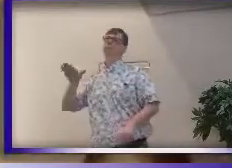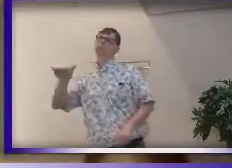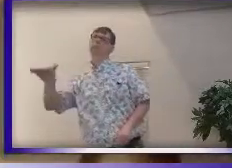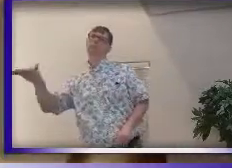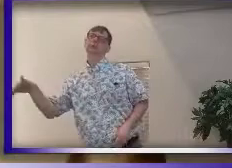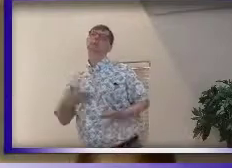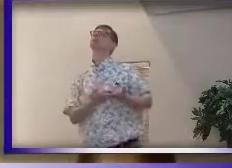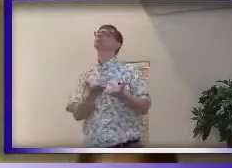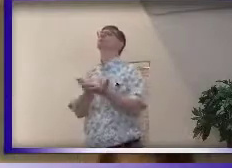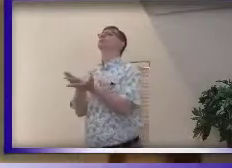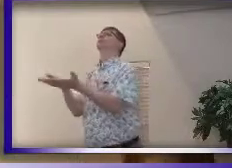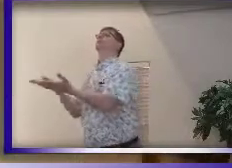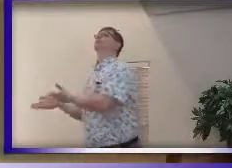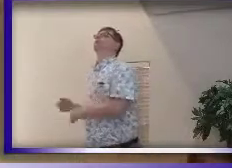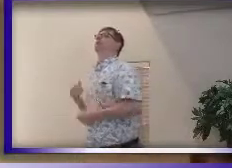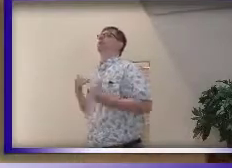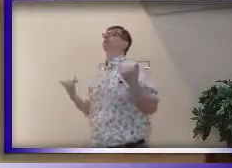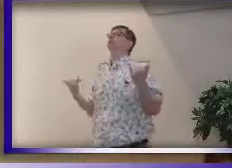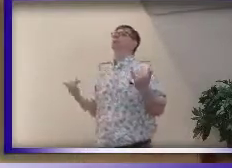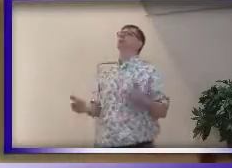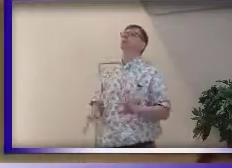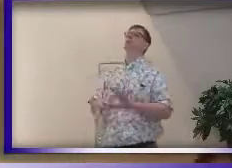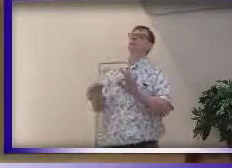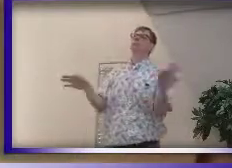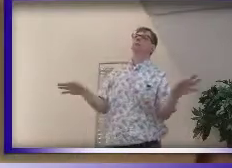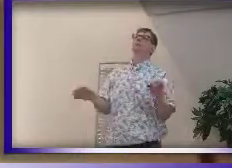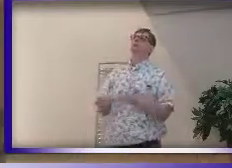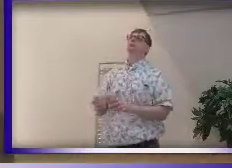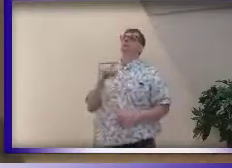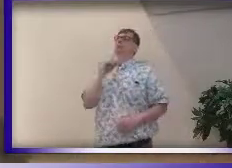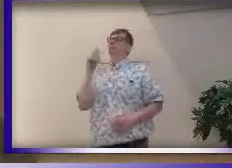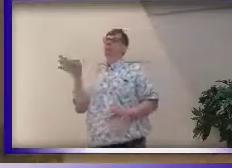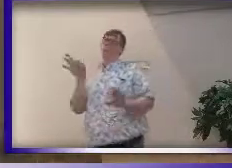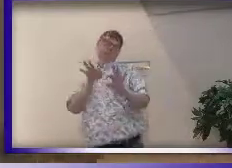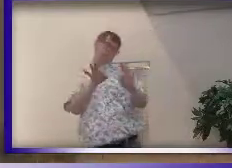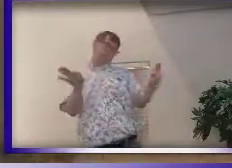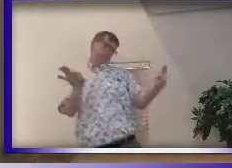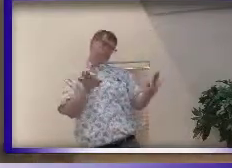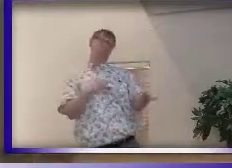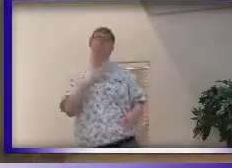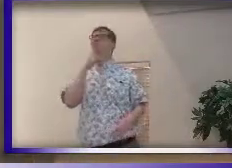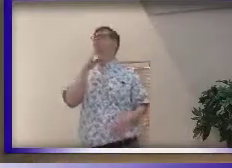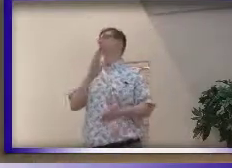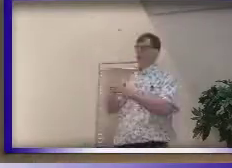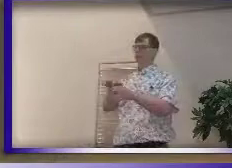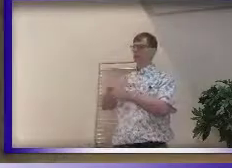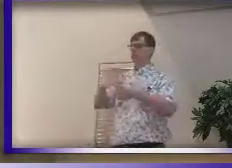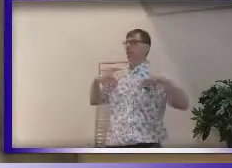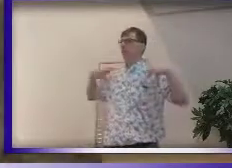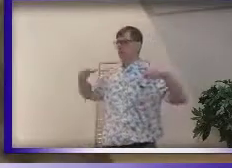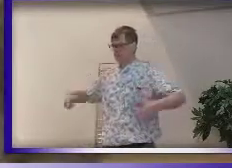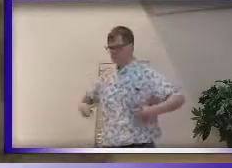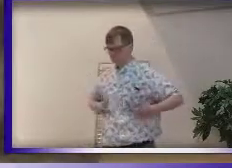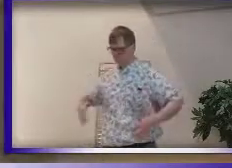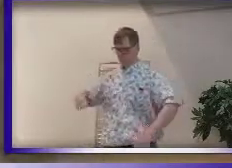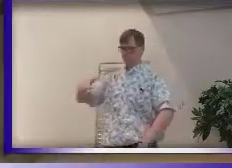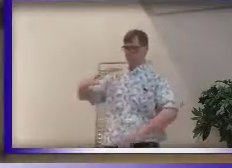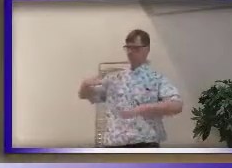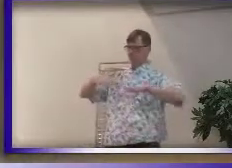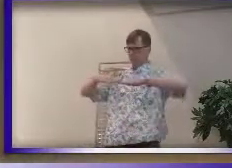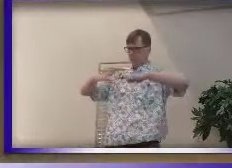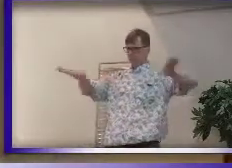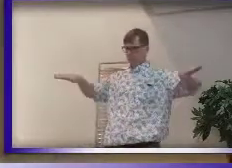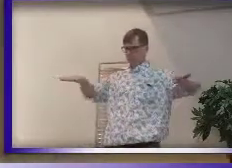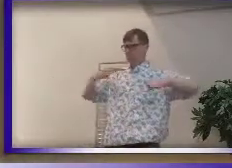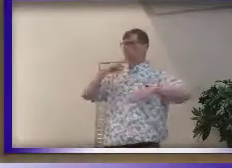we do, that is part of our marketing thing. And that's all at the physical level. So what in religious science